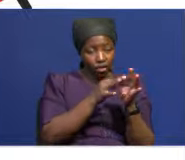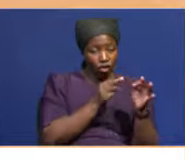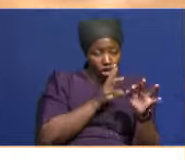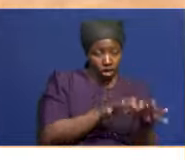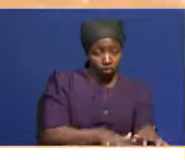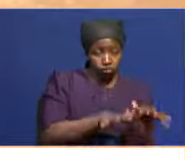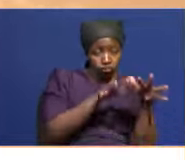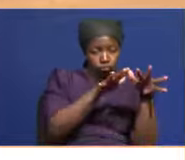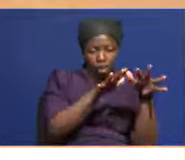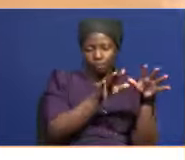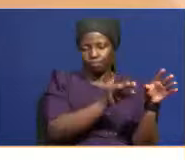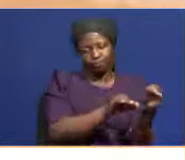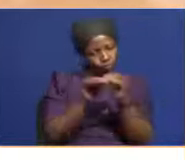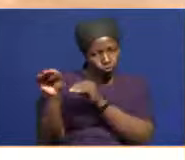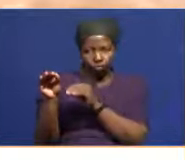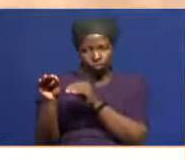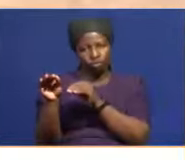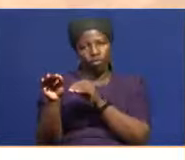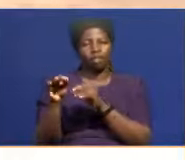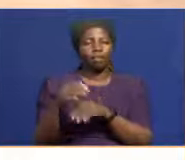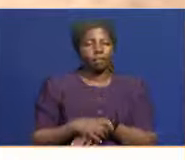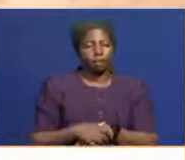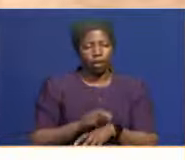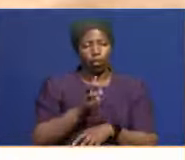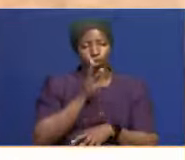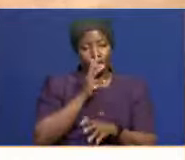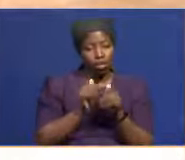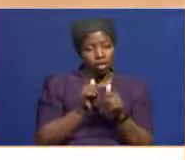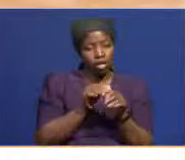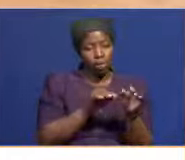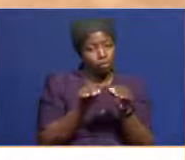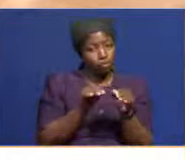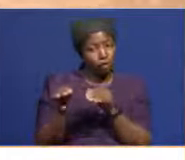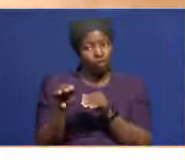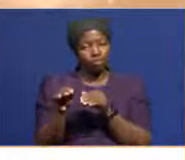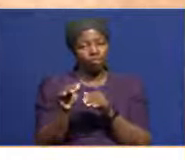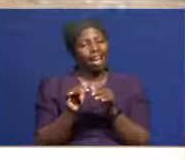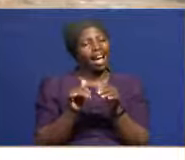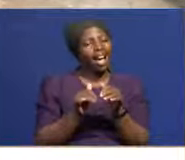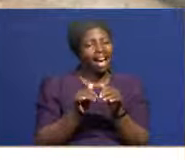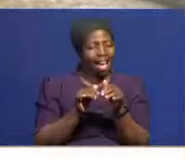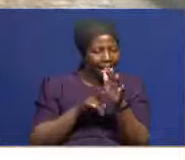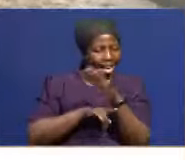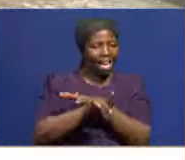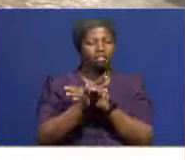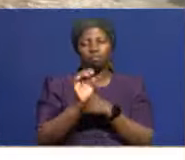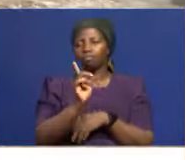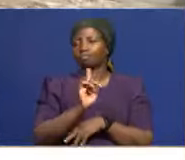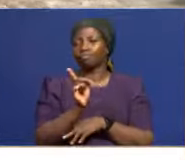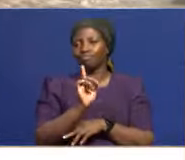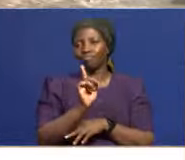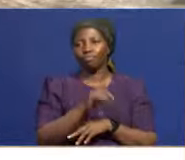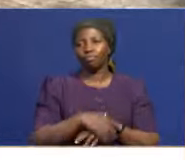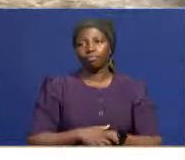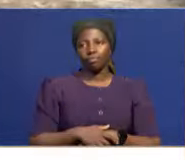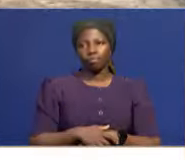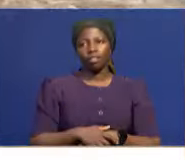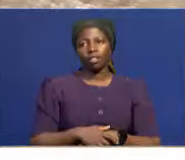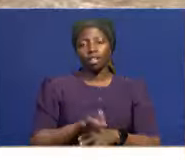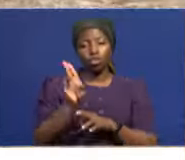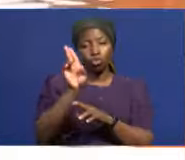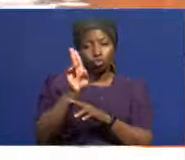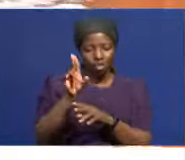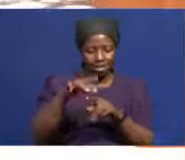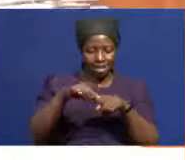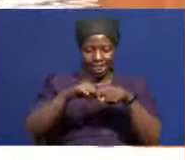flooding, keep off moving water that is 6 inches and above. A foot of moving water can sweep a vehicle. Use